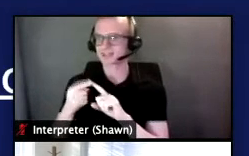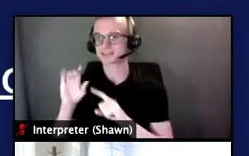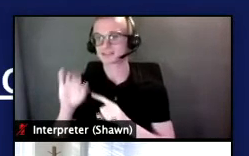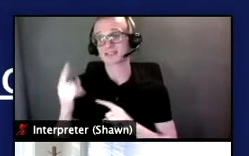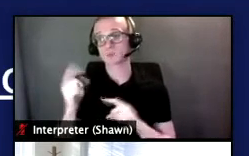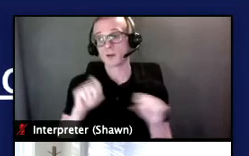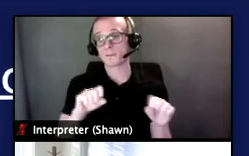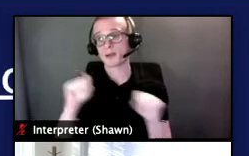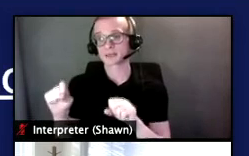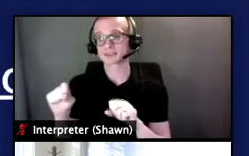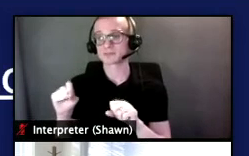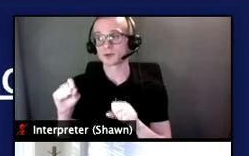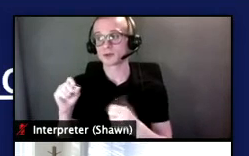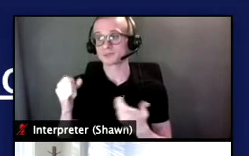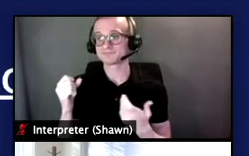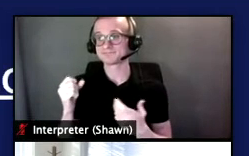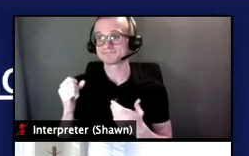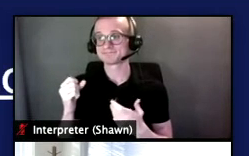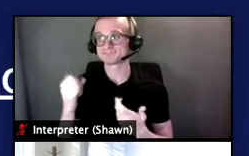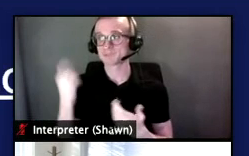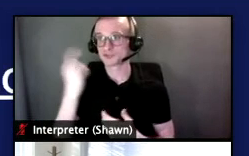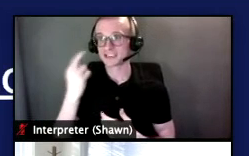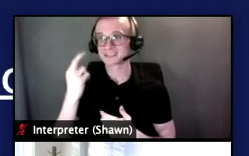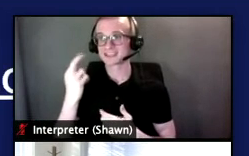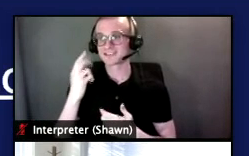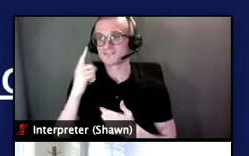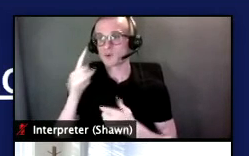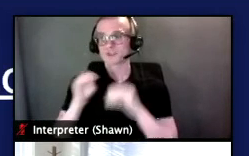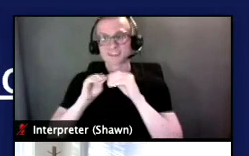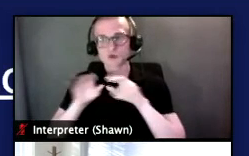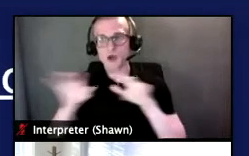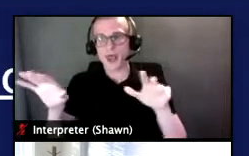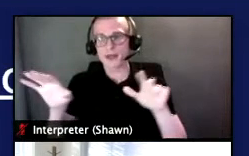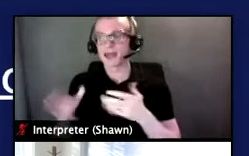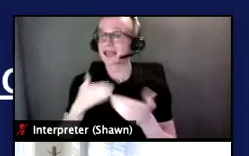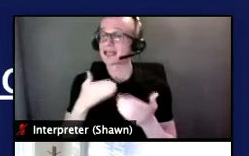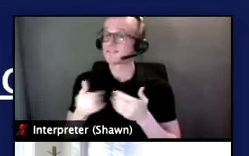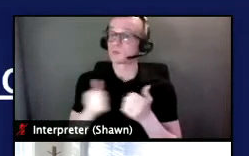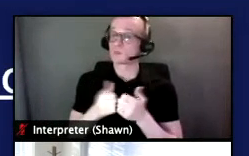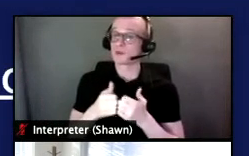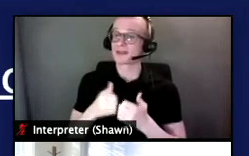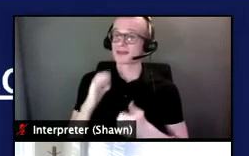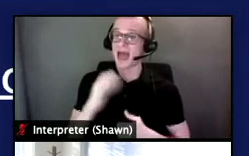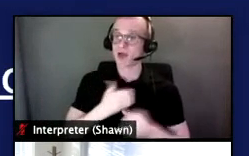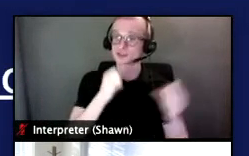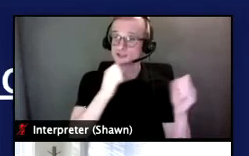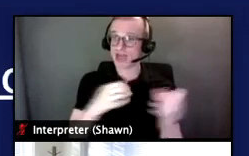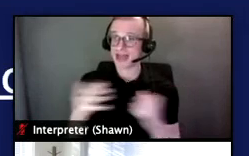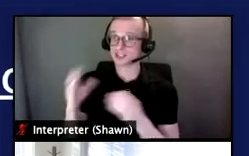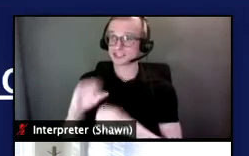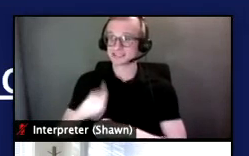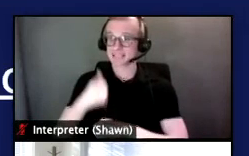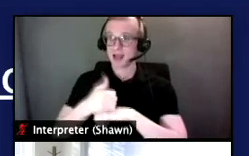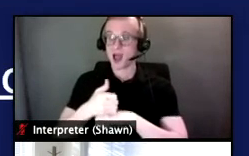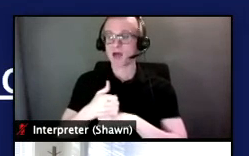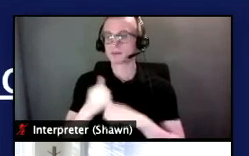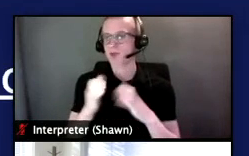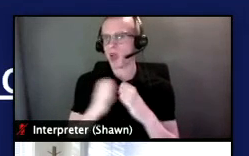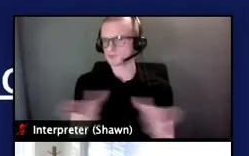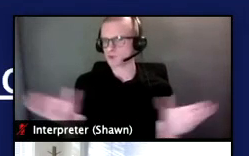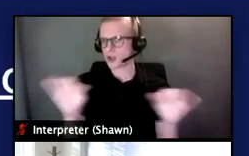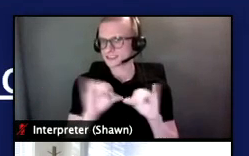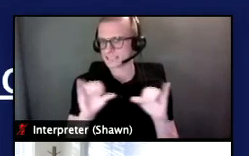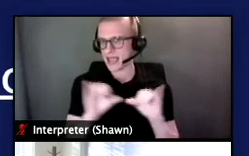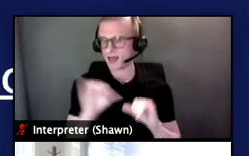spread. And even when we set up these different mitigation practices that are broader in scale, like minimizing the number of people in restaurants